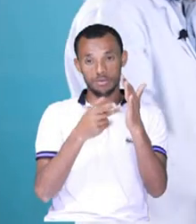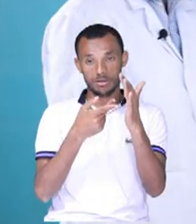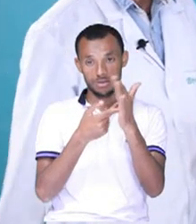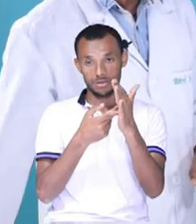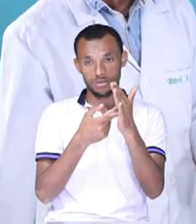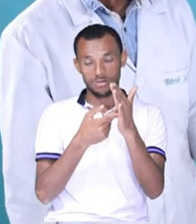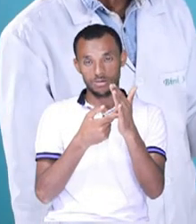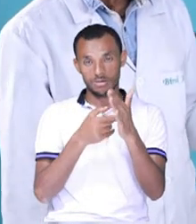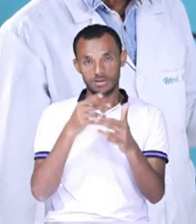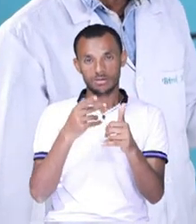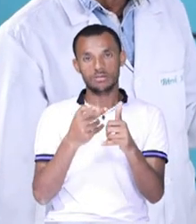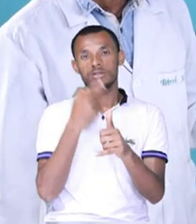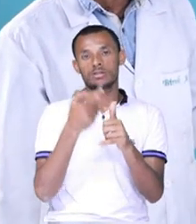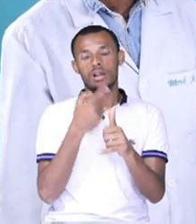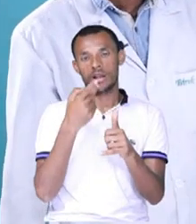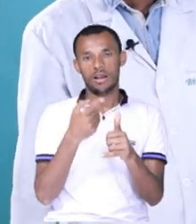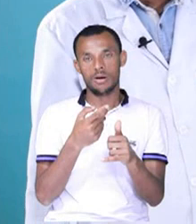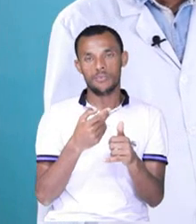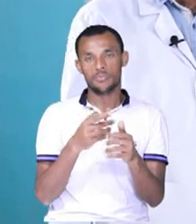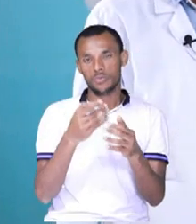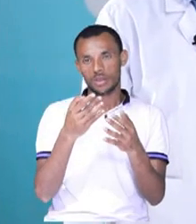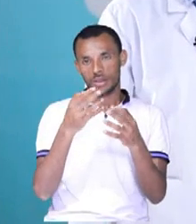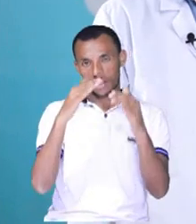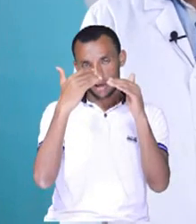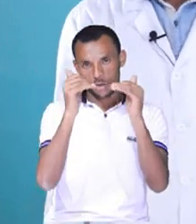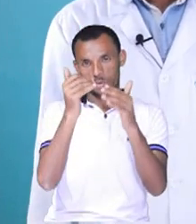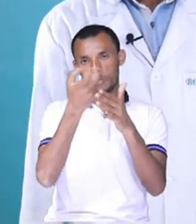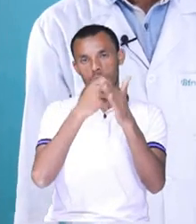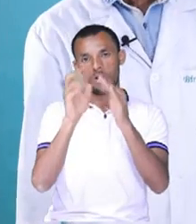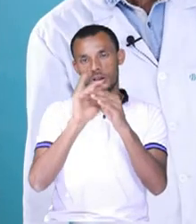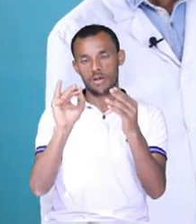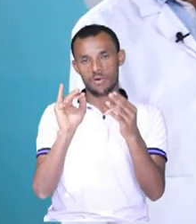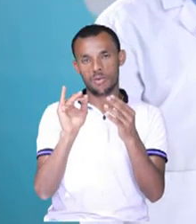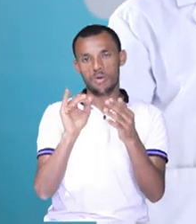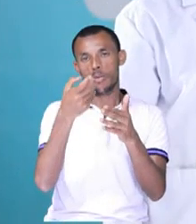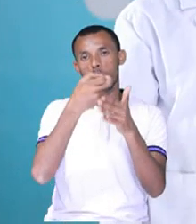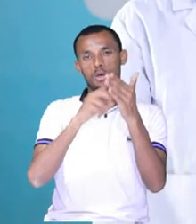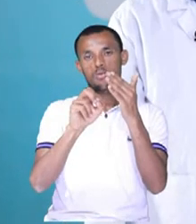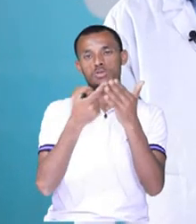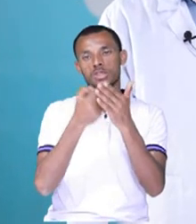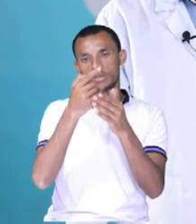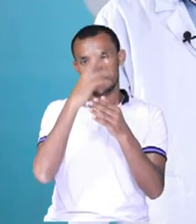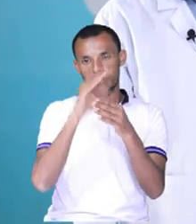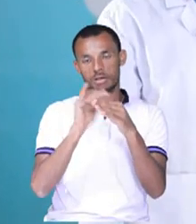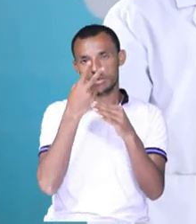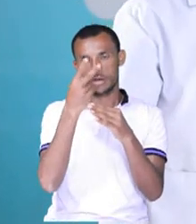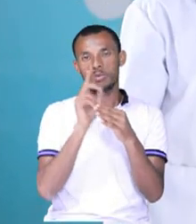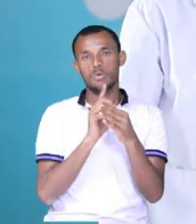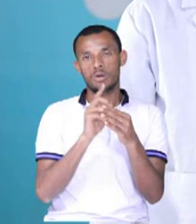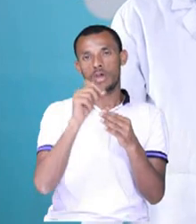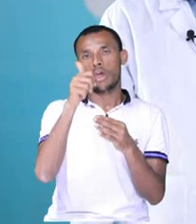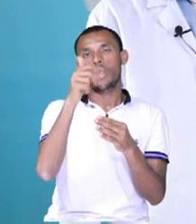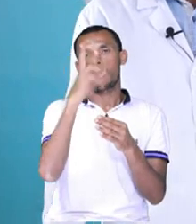is uses. Rate of reaction expressed in terms of product. What is a product in this case?